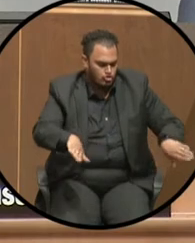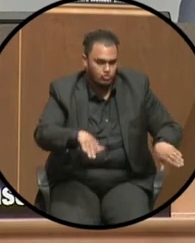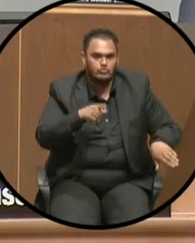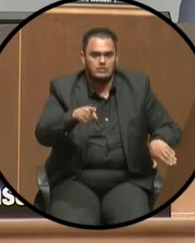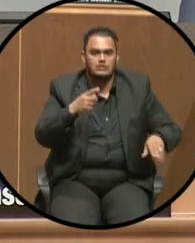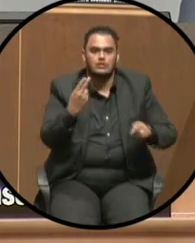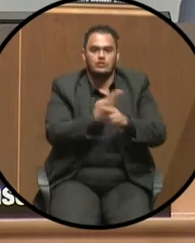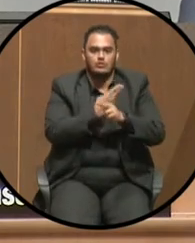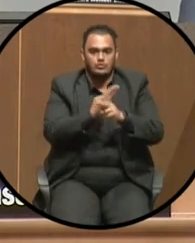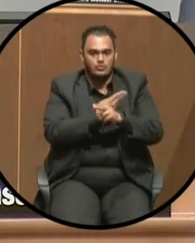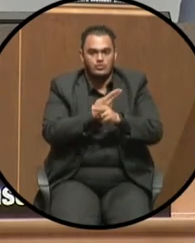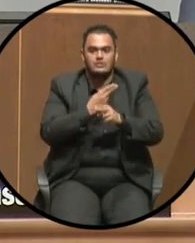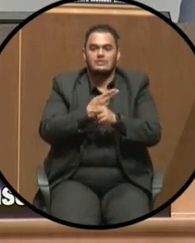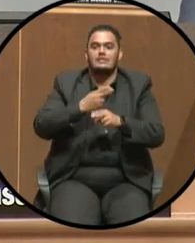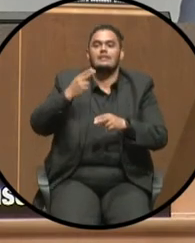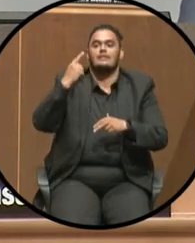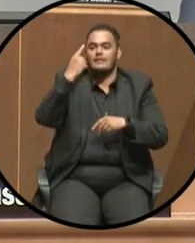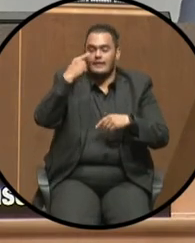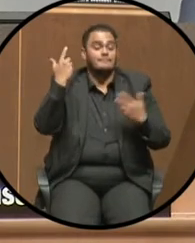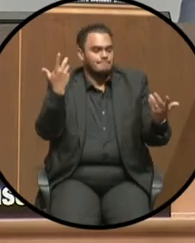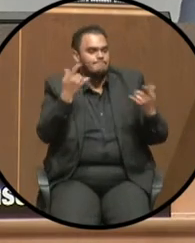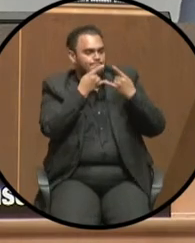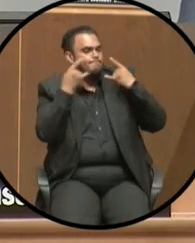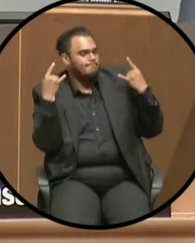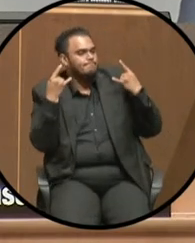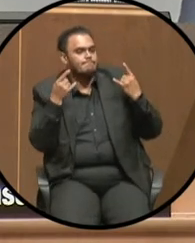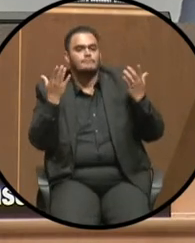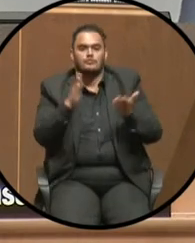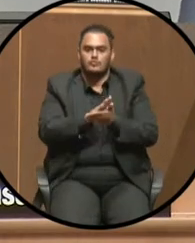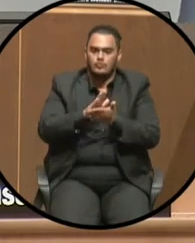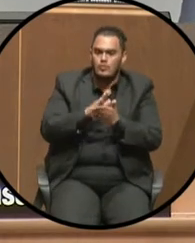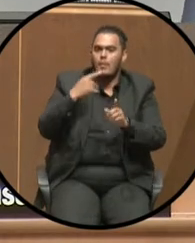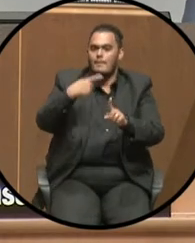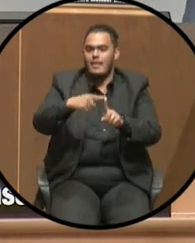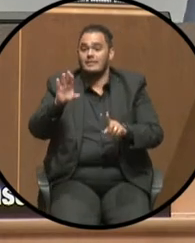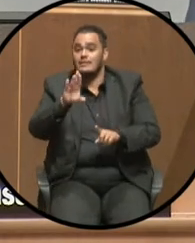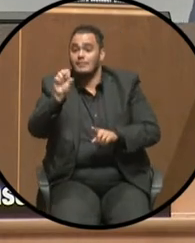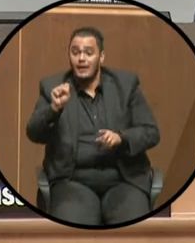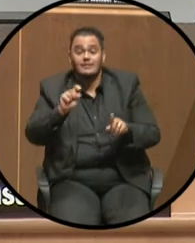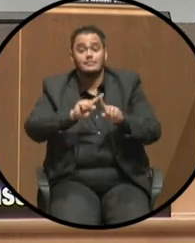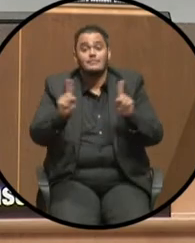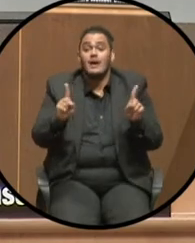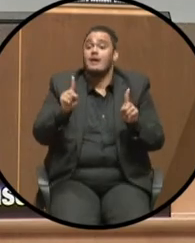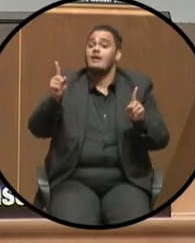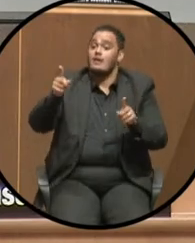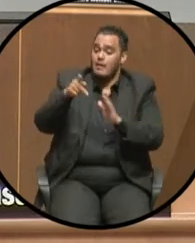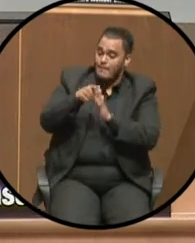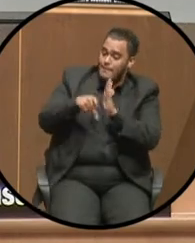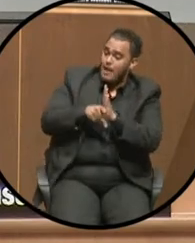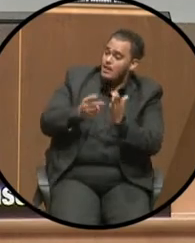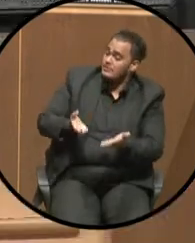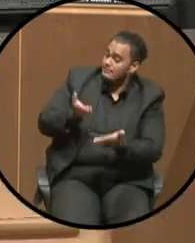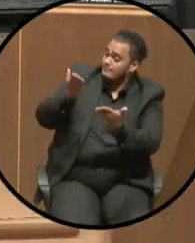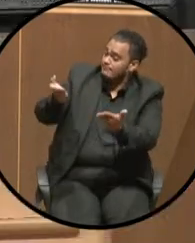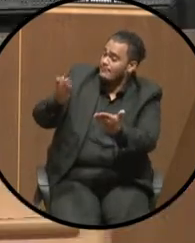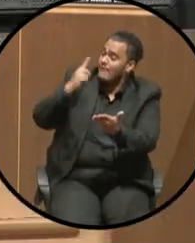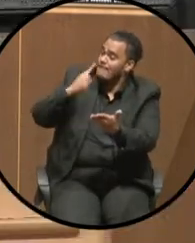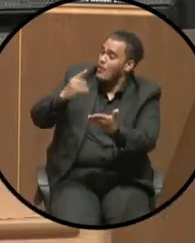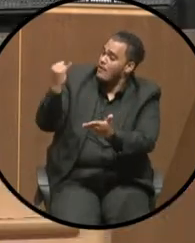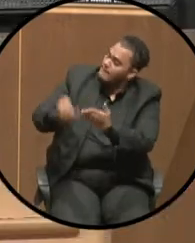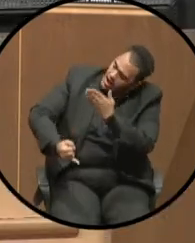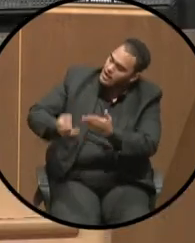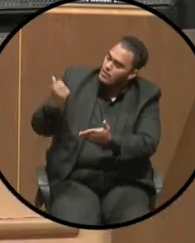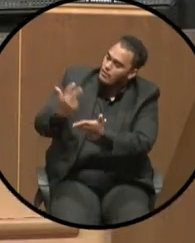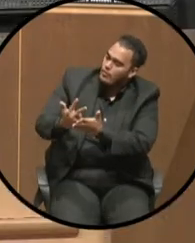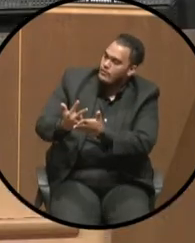school and on the bus. That being said, Madam Chair, we bring the policy forward for final approval. All right, thank you. Any